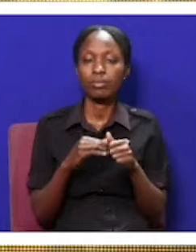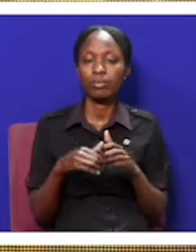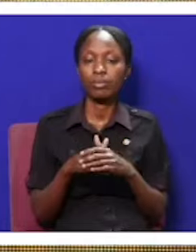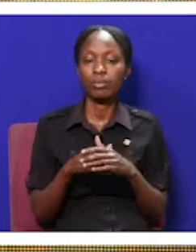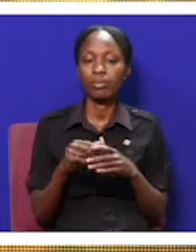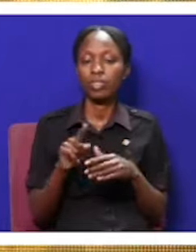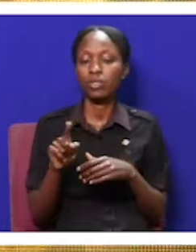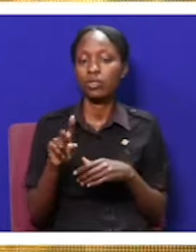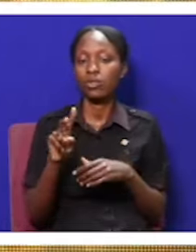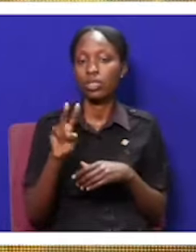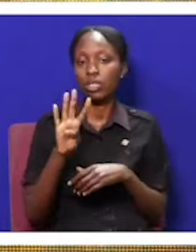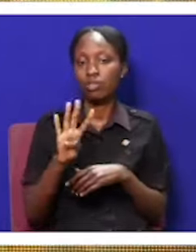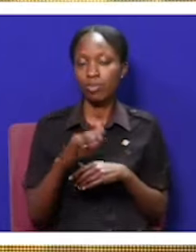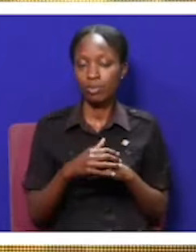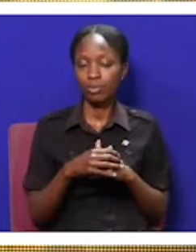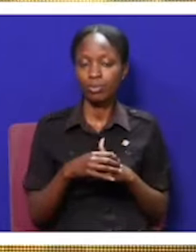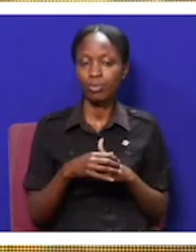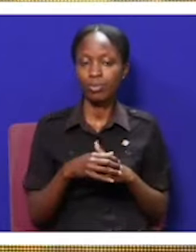to